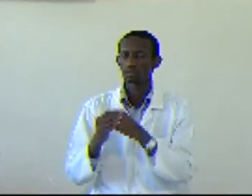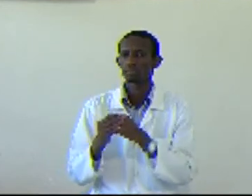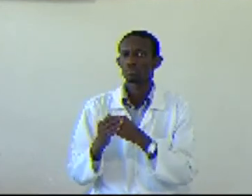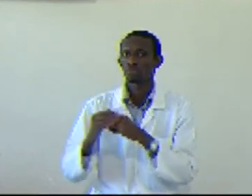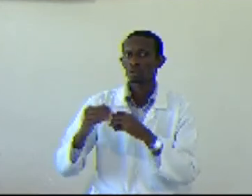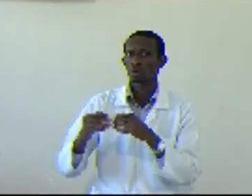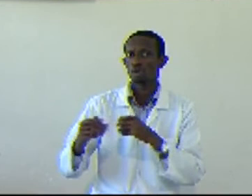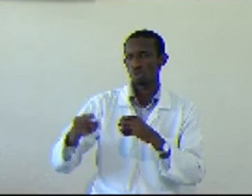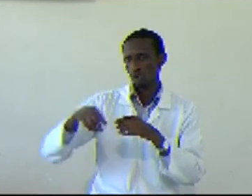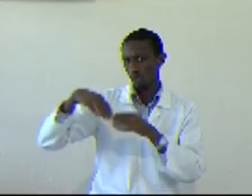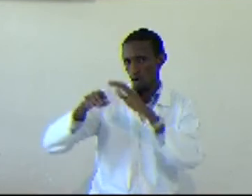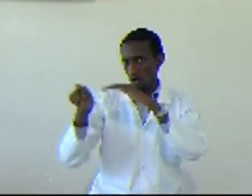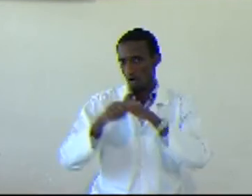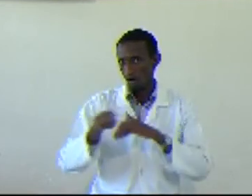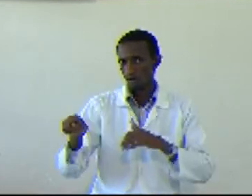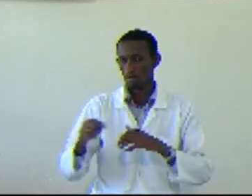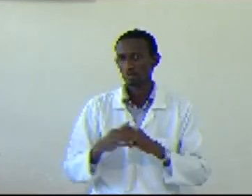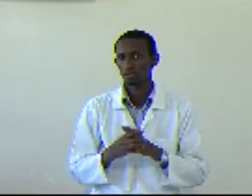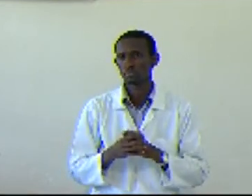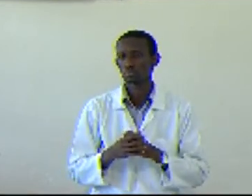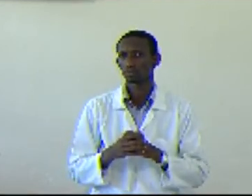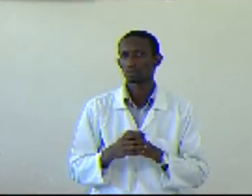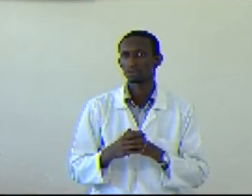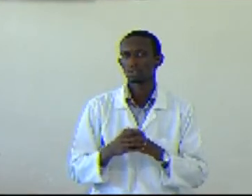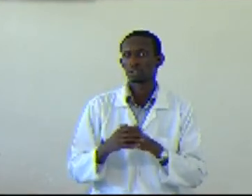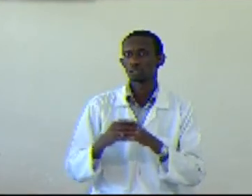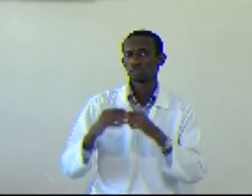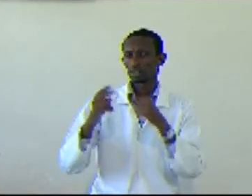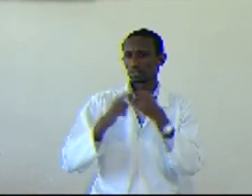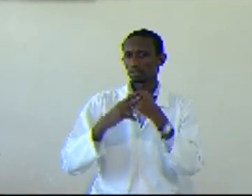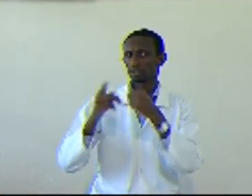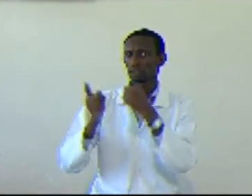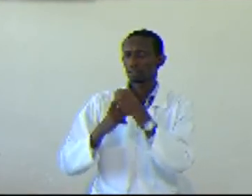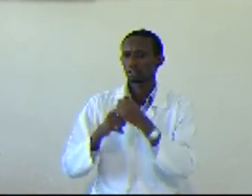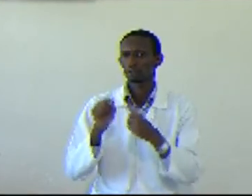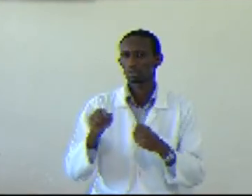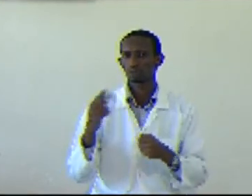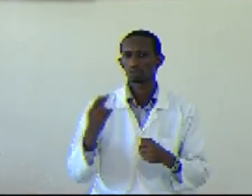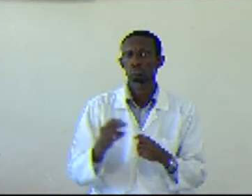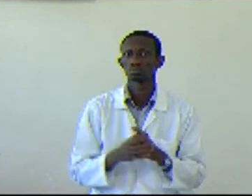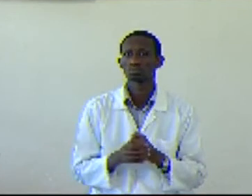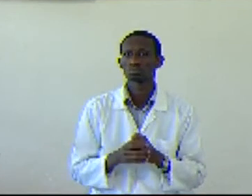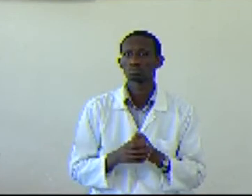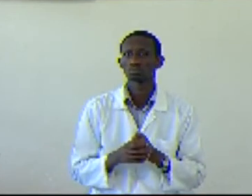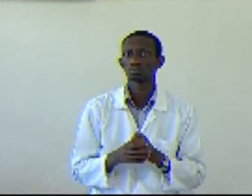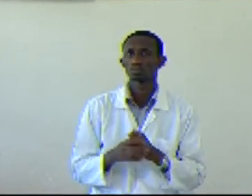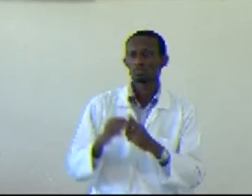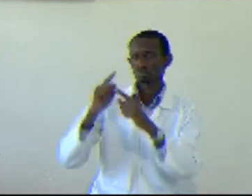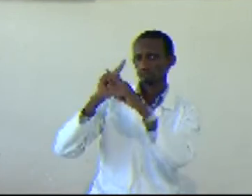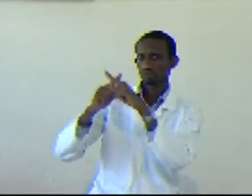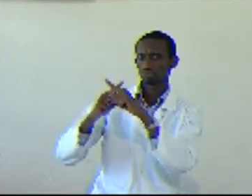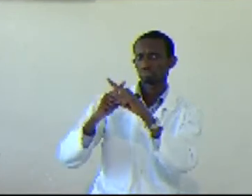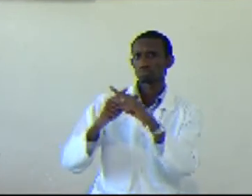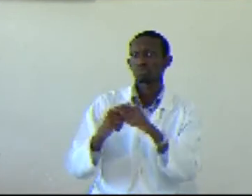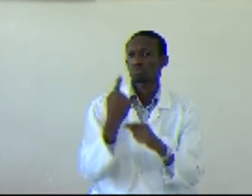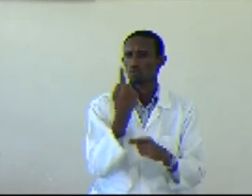76.2, then times, we are using that one, right? So then times that is